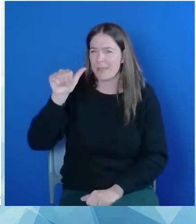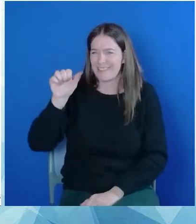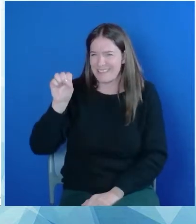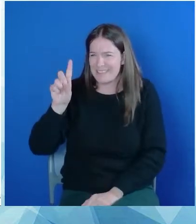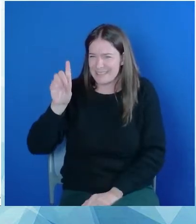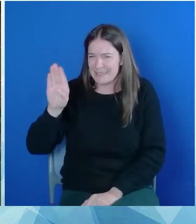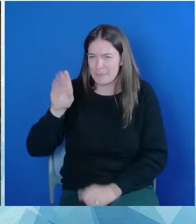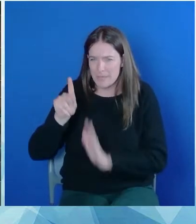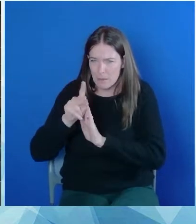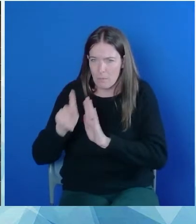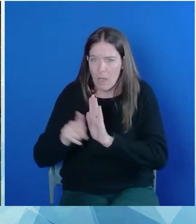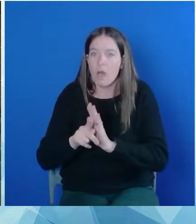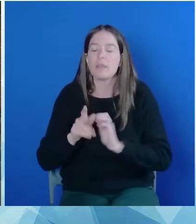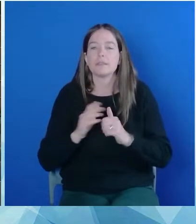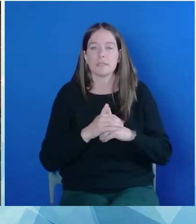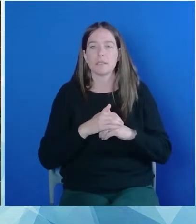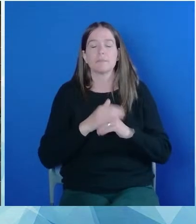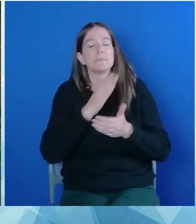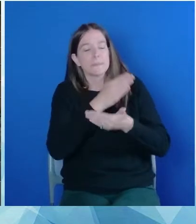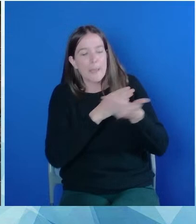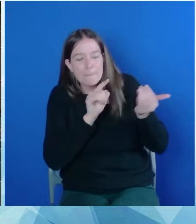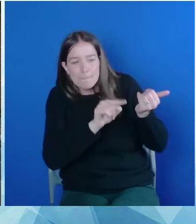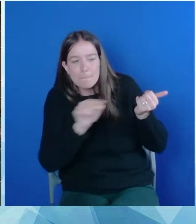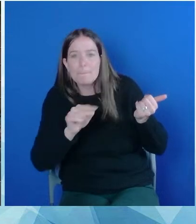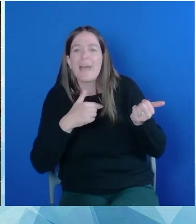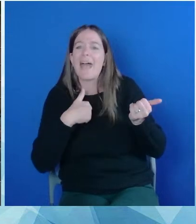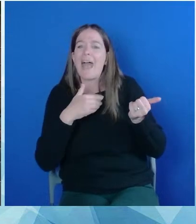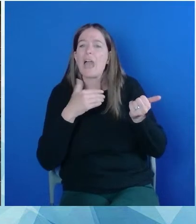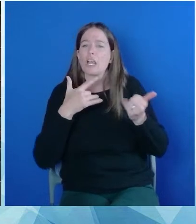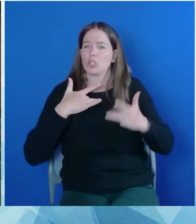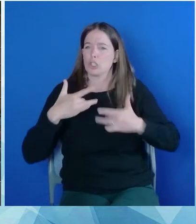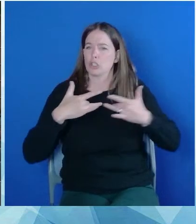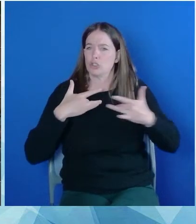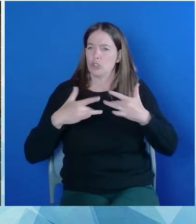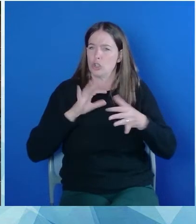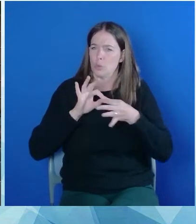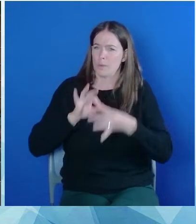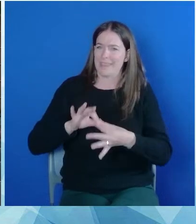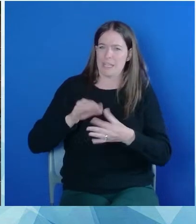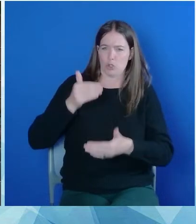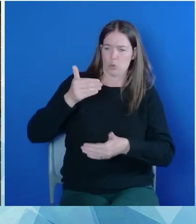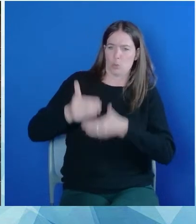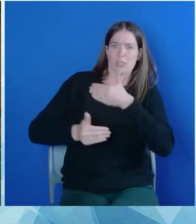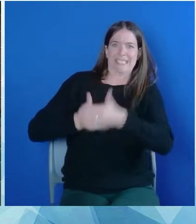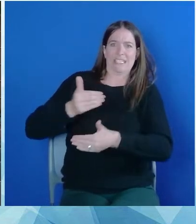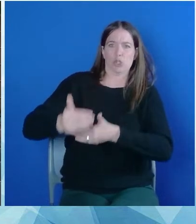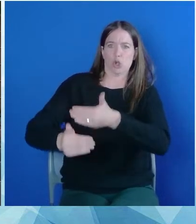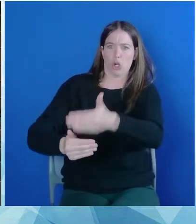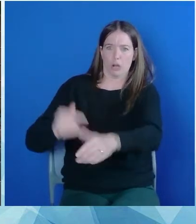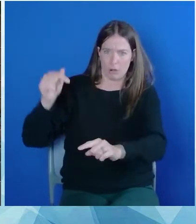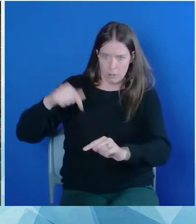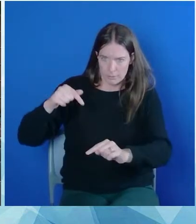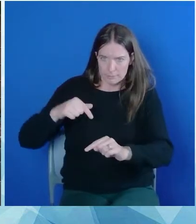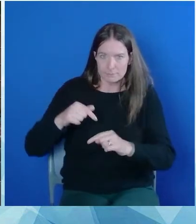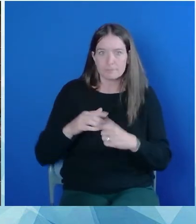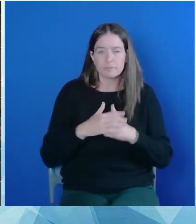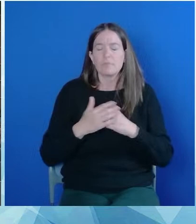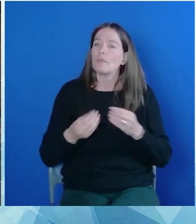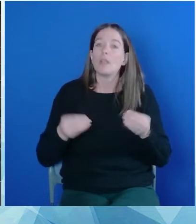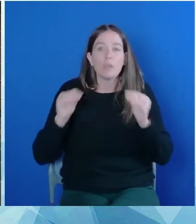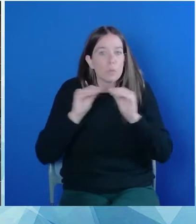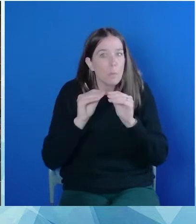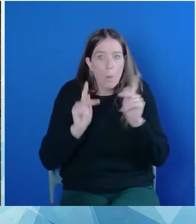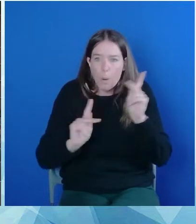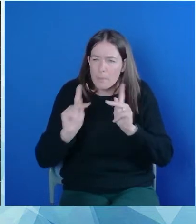A couple of those individuals had procedural concerns. And actually, there's been more individuals that had questions